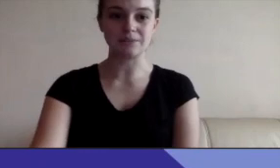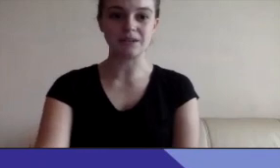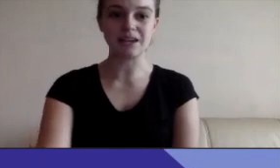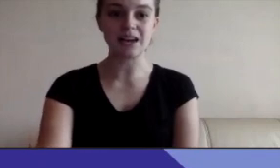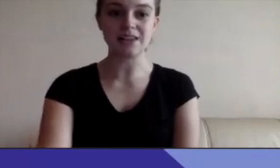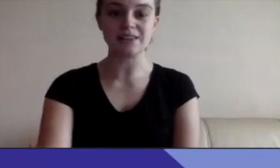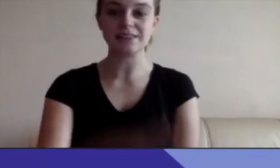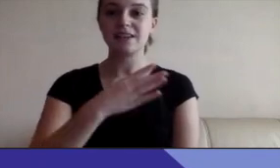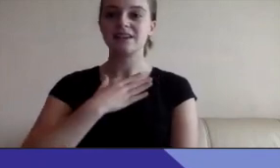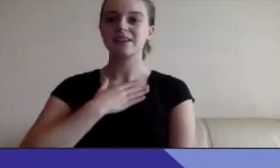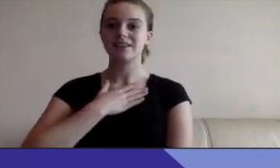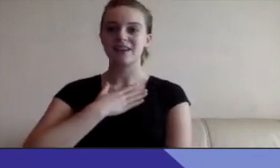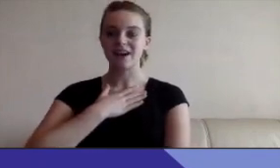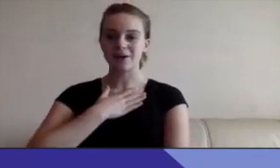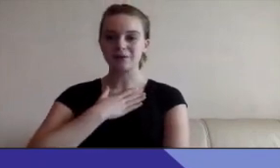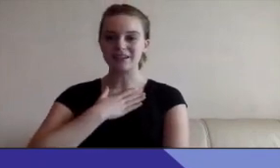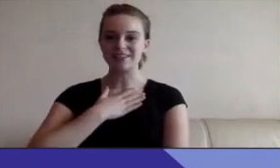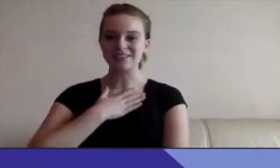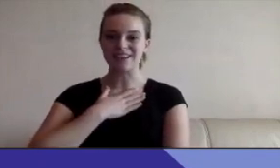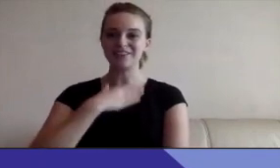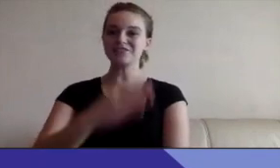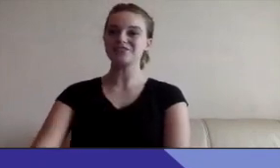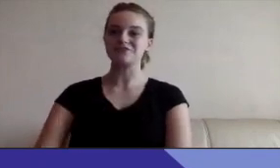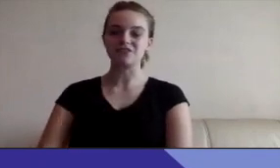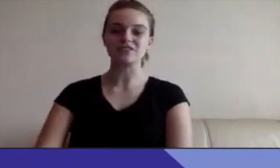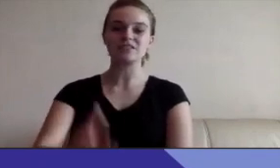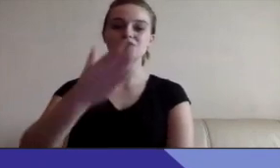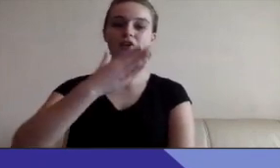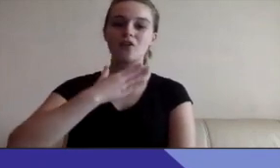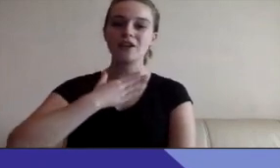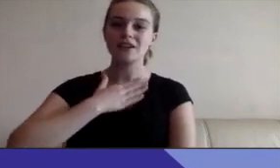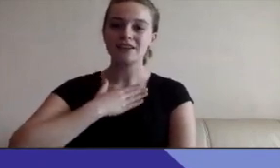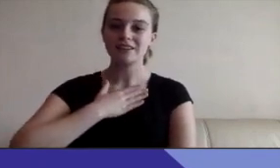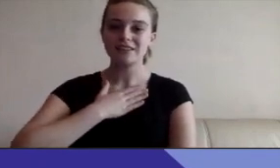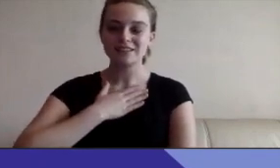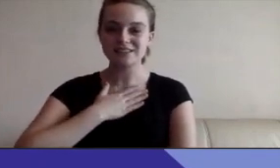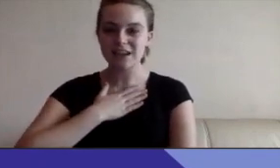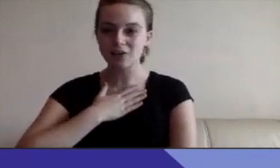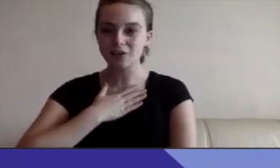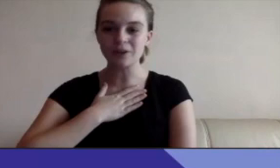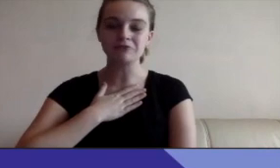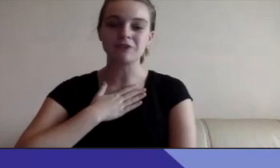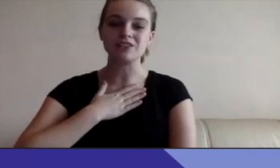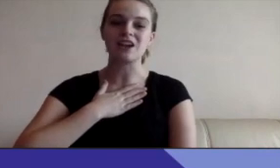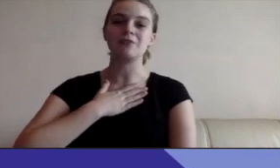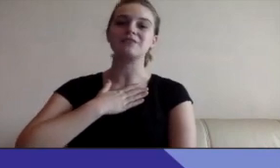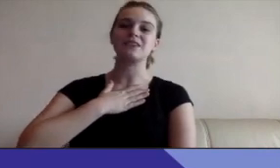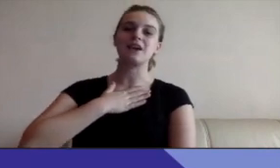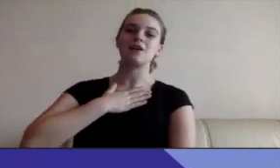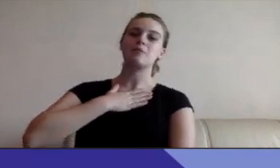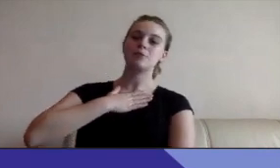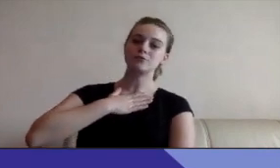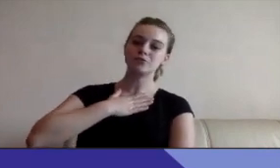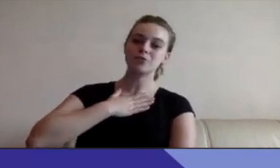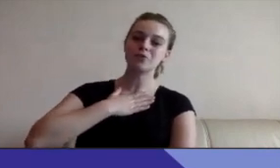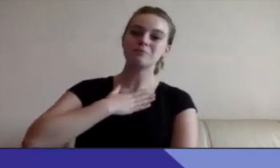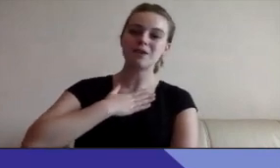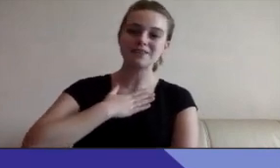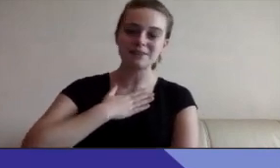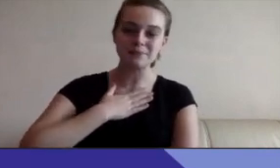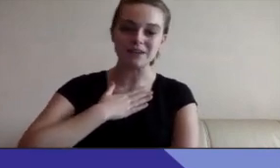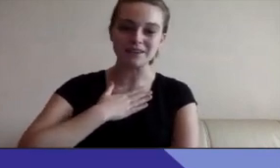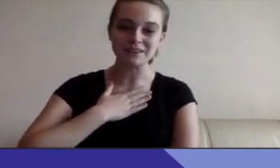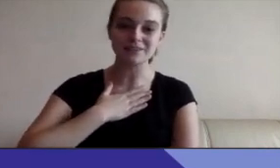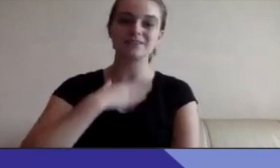a second because I would like to say hello to you first. So to say hello in French, I would say bonjour